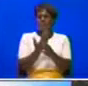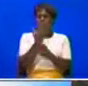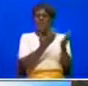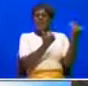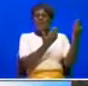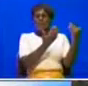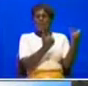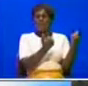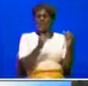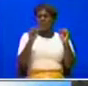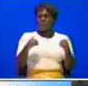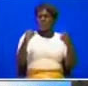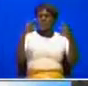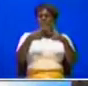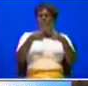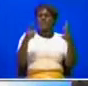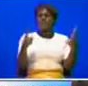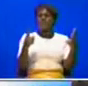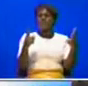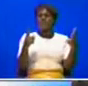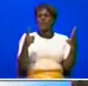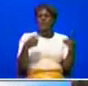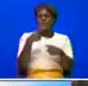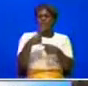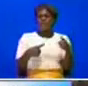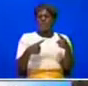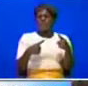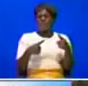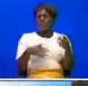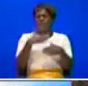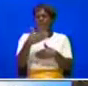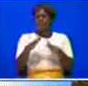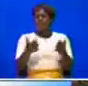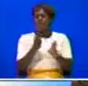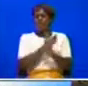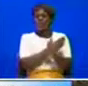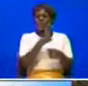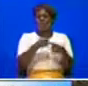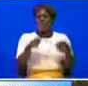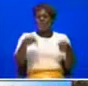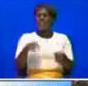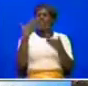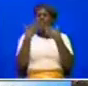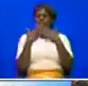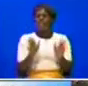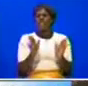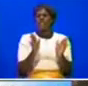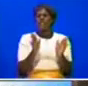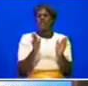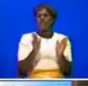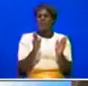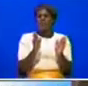that we shall be able to roll it in the coming year, or before the end of this year, we shall have a regulatory framework for